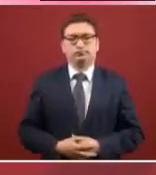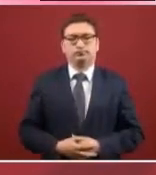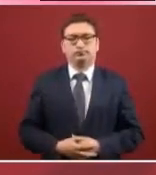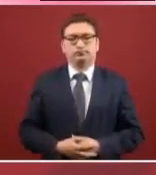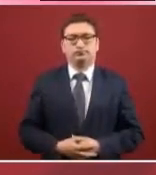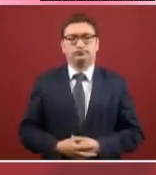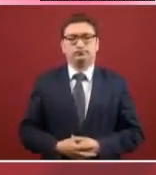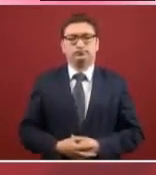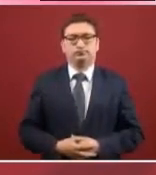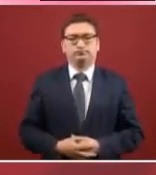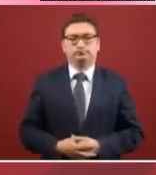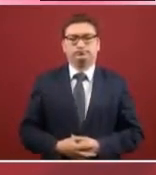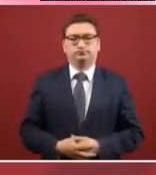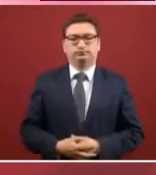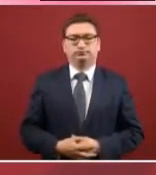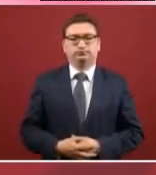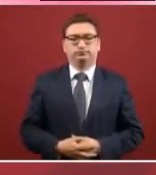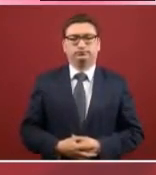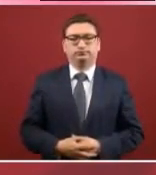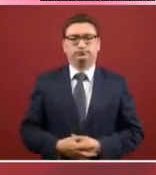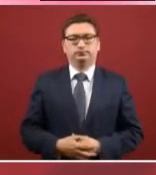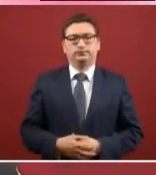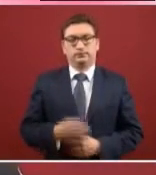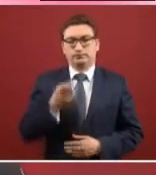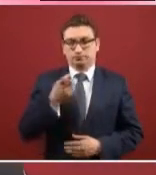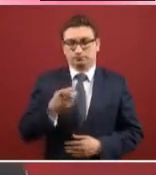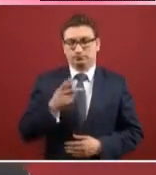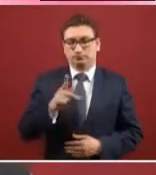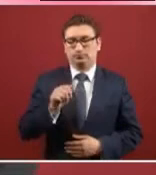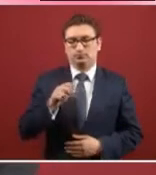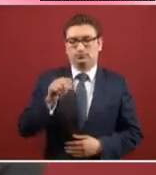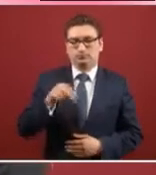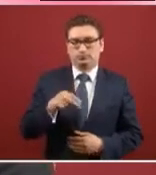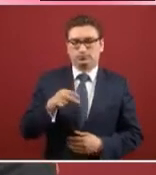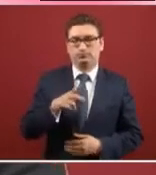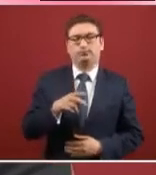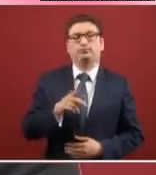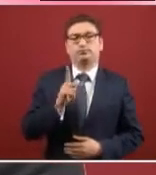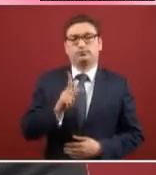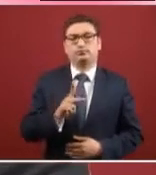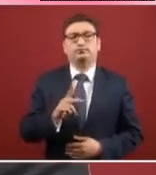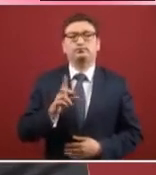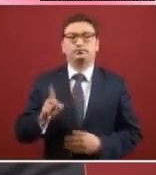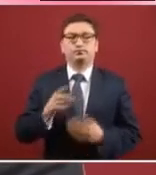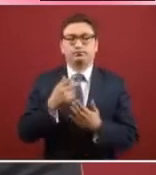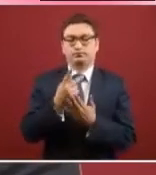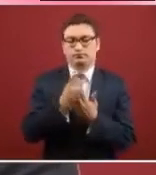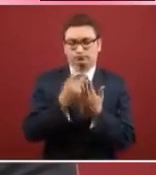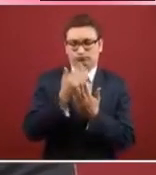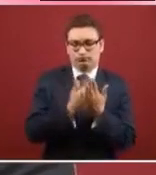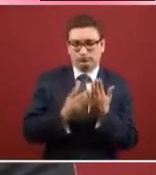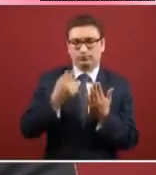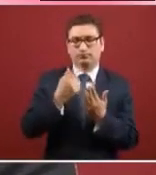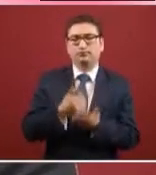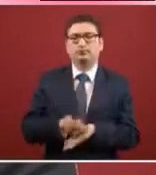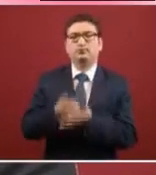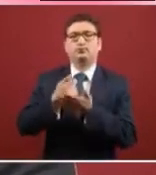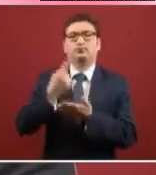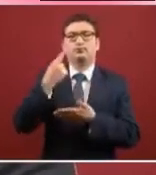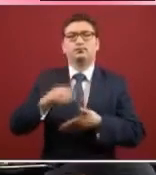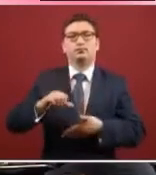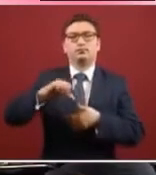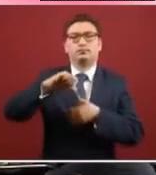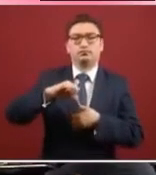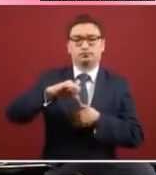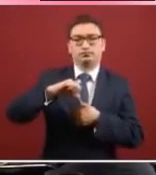a cabo those that can, el plan de desarrollo can go into the development plan for the Central American